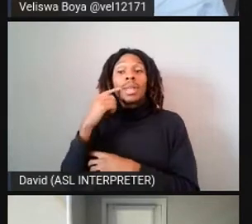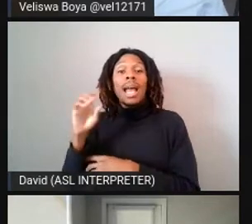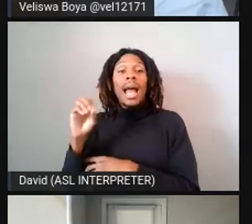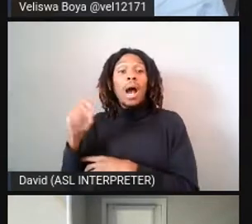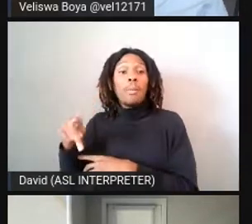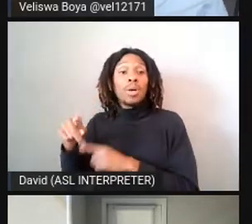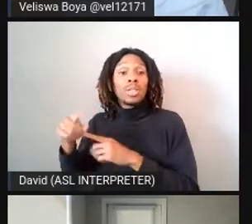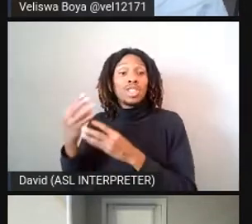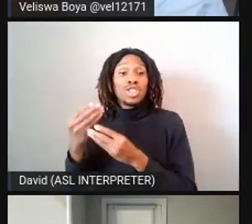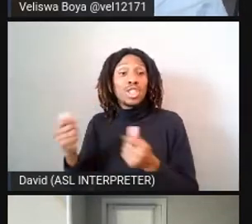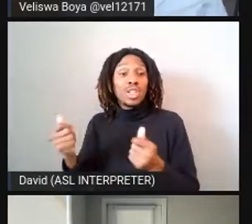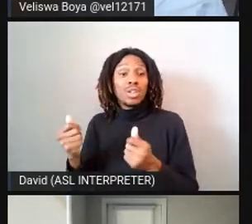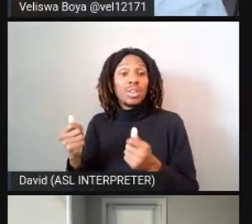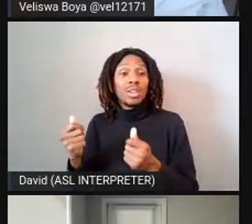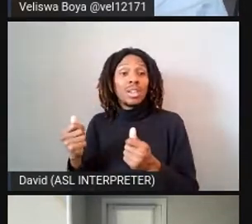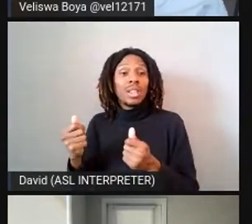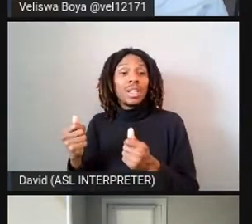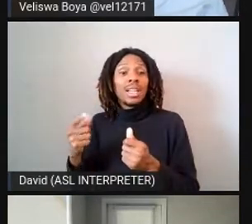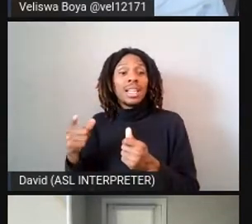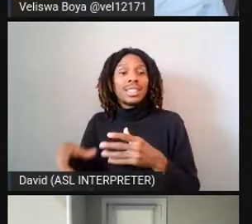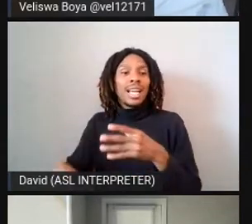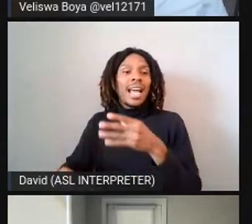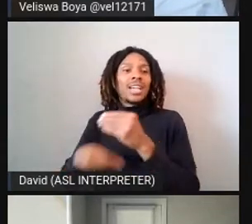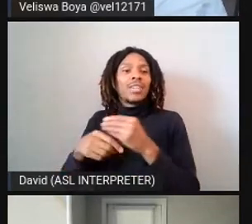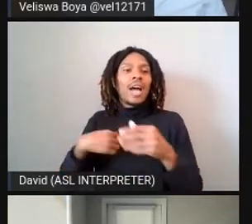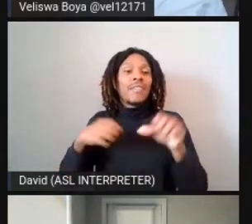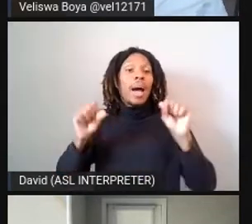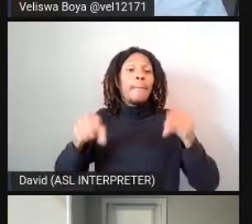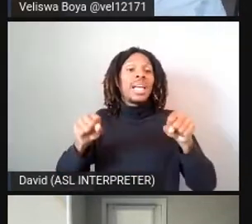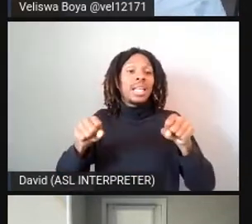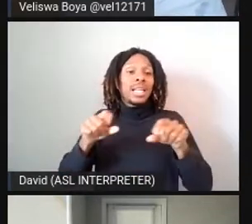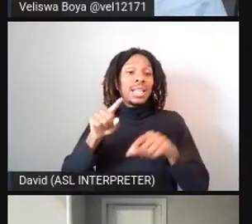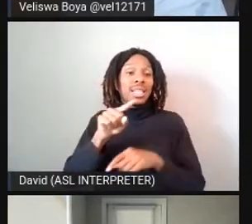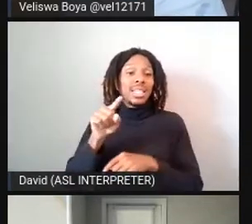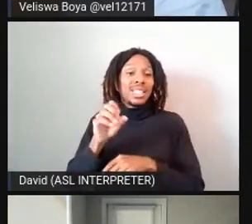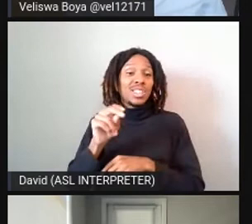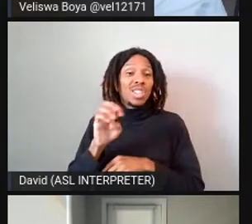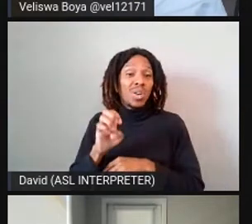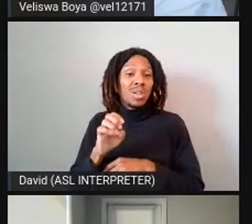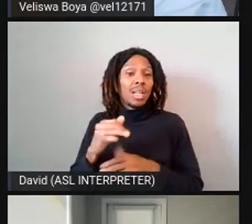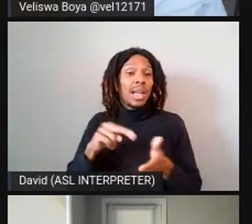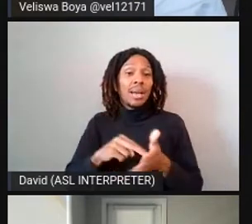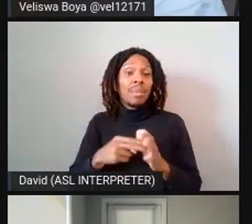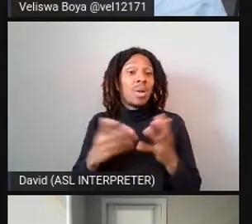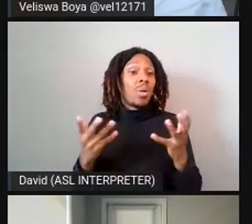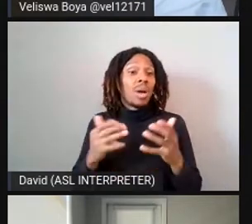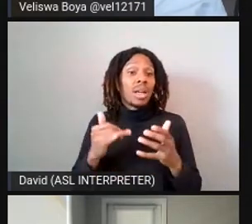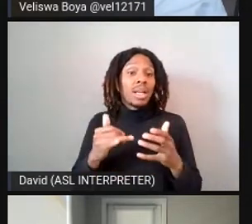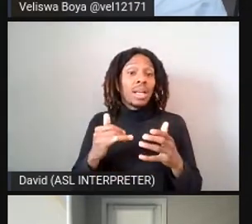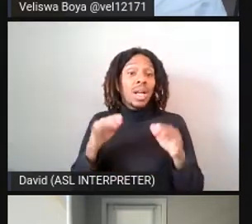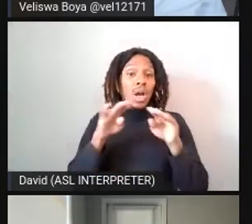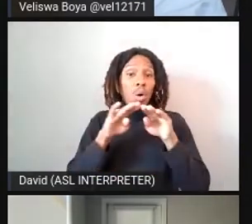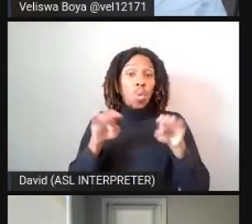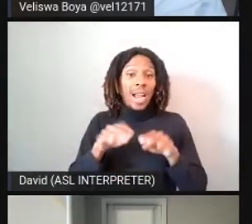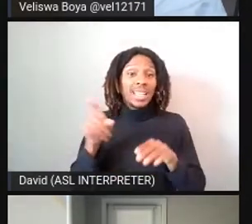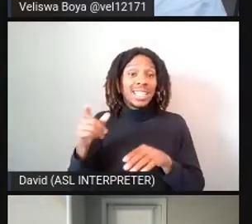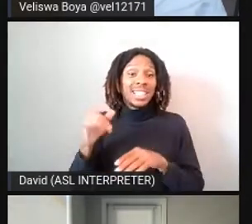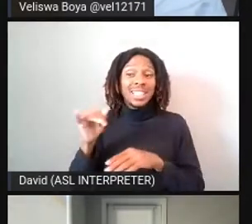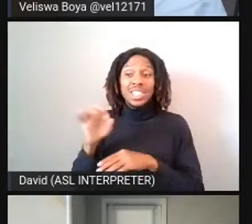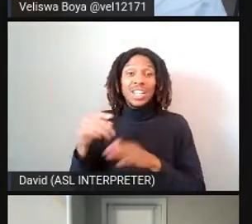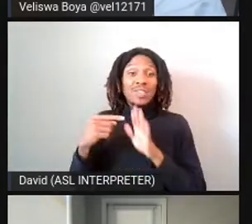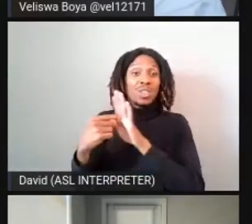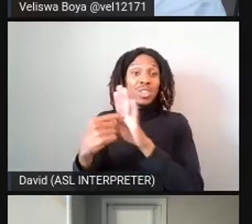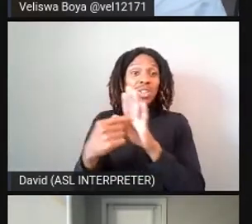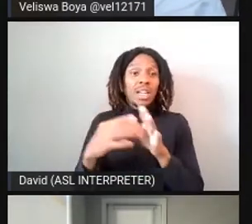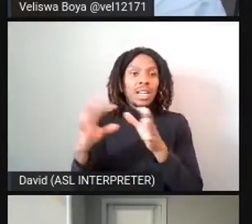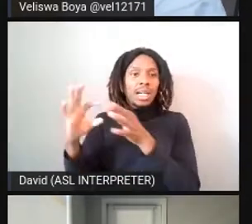solution is an extension of our availability zone. So what that means is that that rack Jeff showed you has